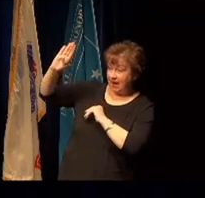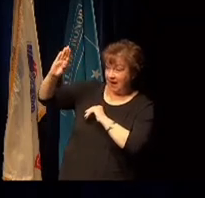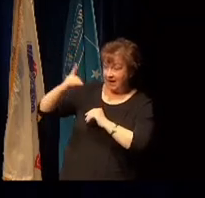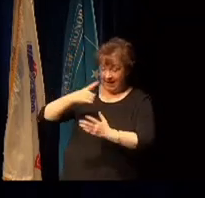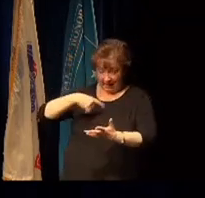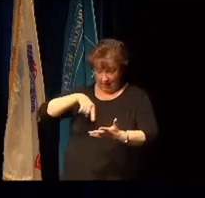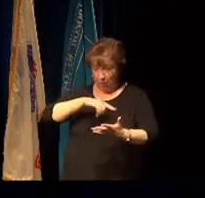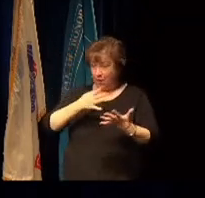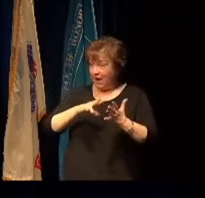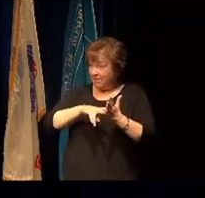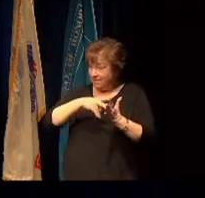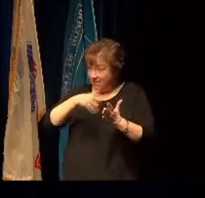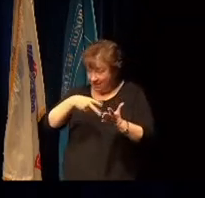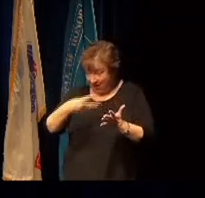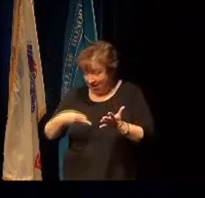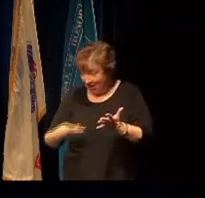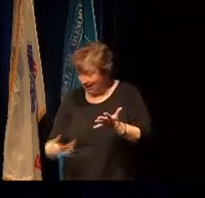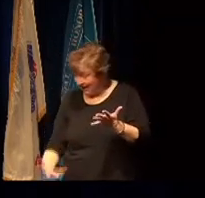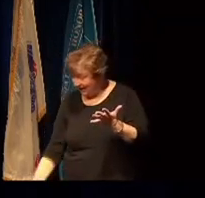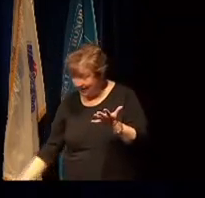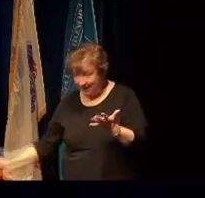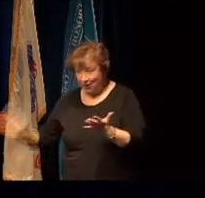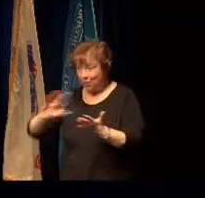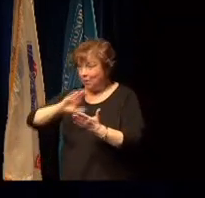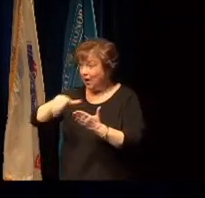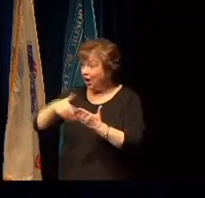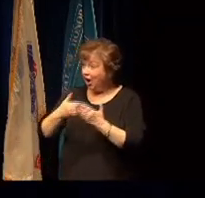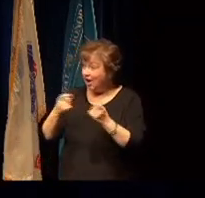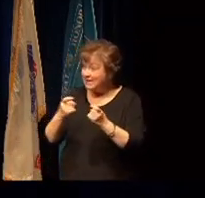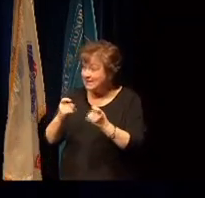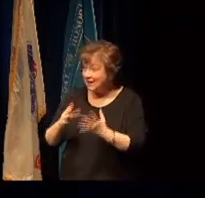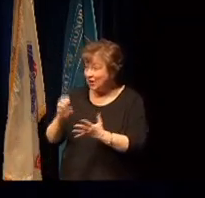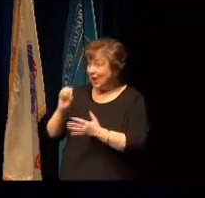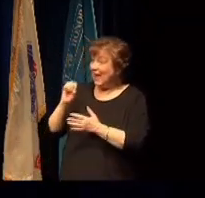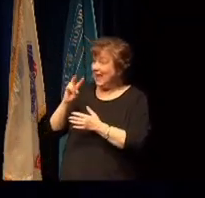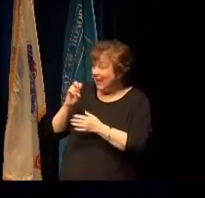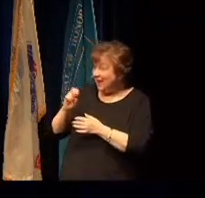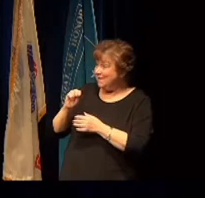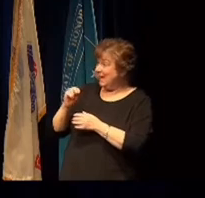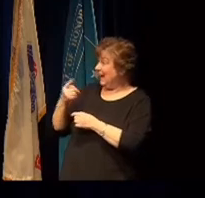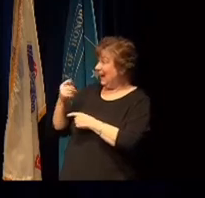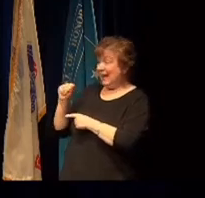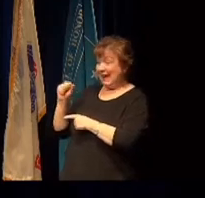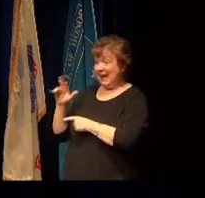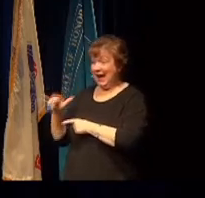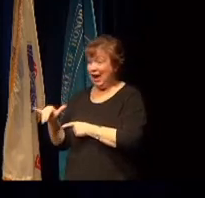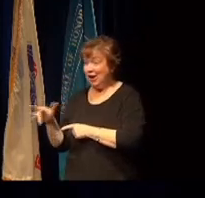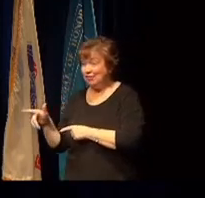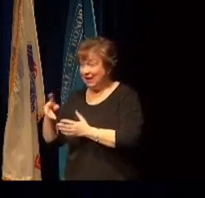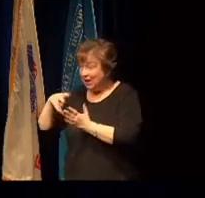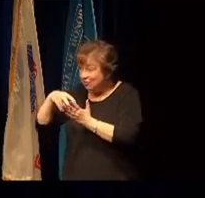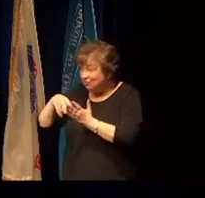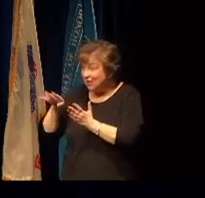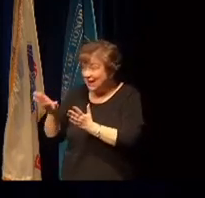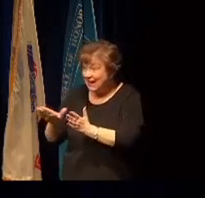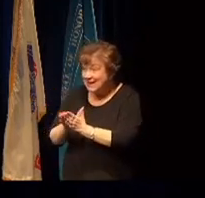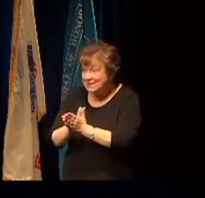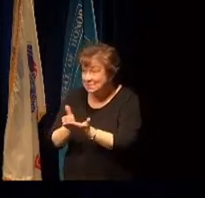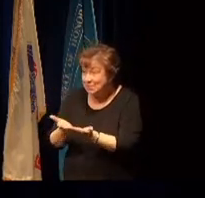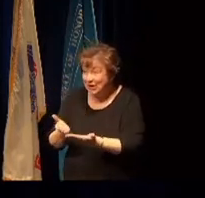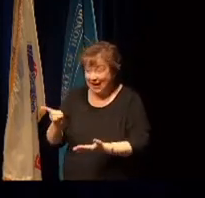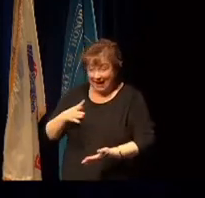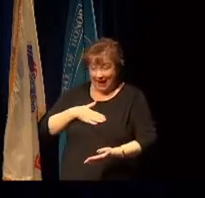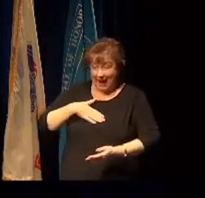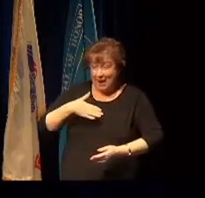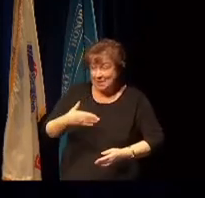We are all sinners, everybody in here, even Gary. Listen, and I want you to know, read his book. He admits